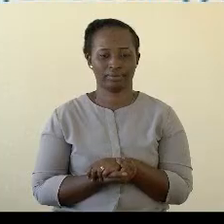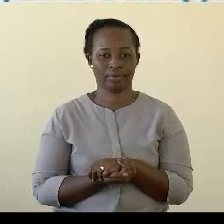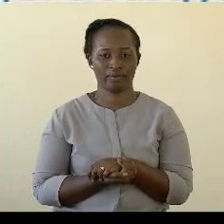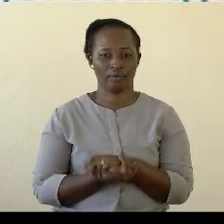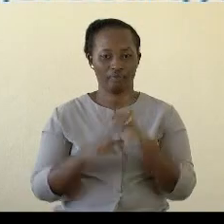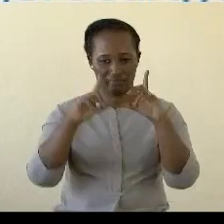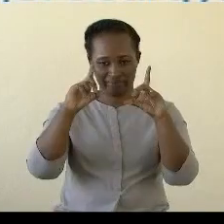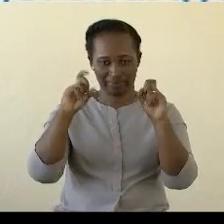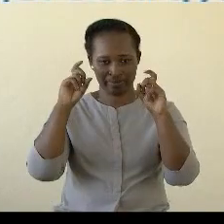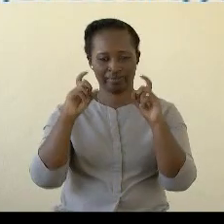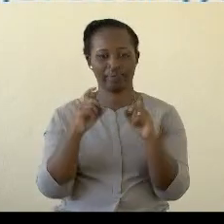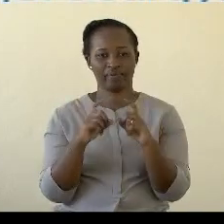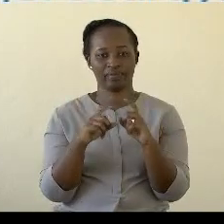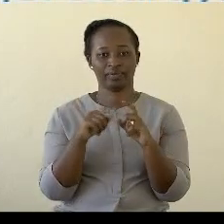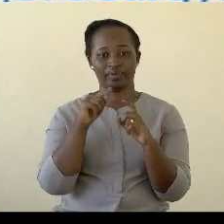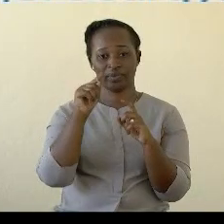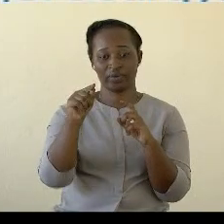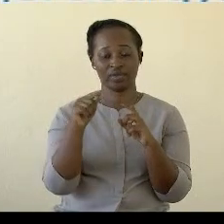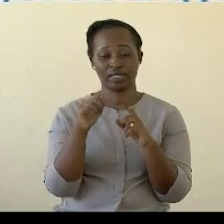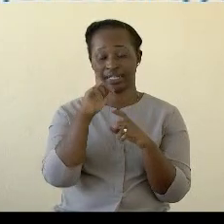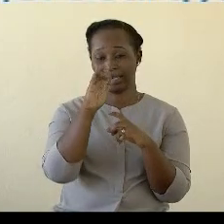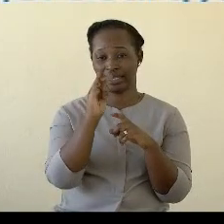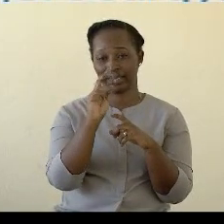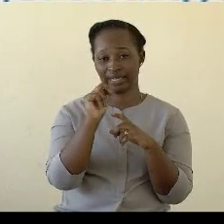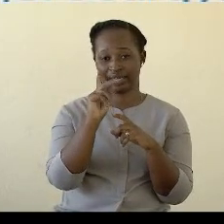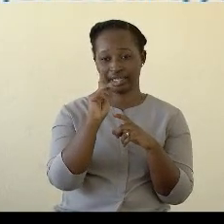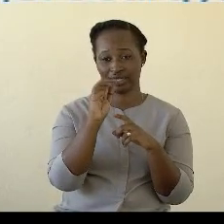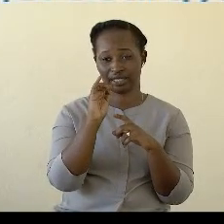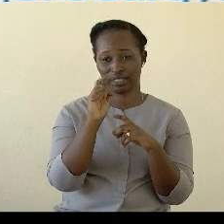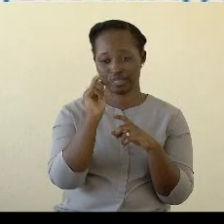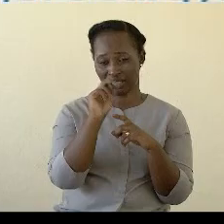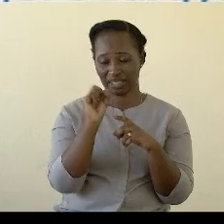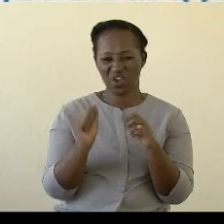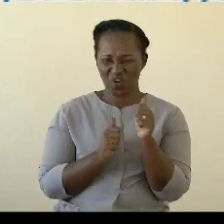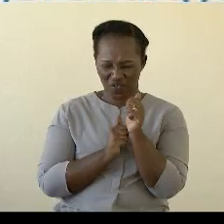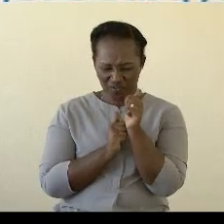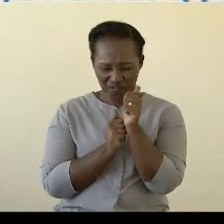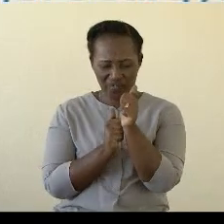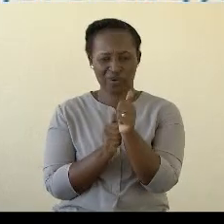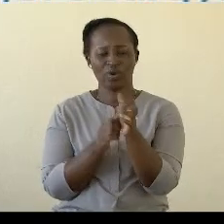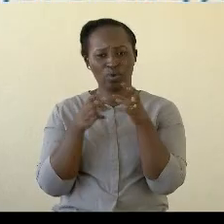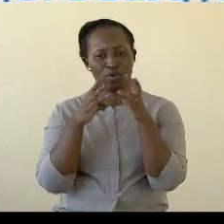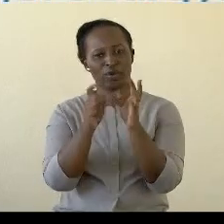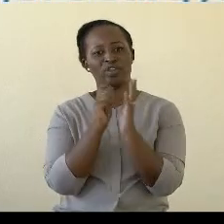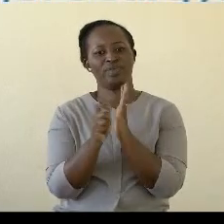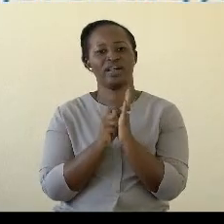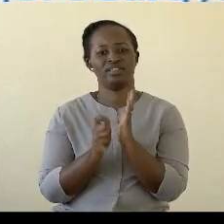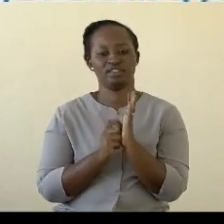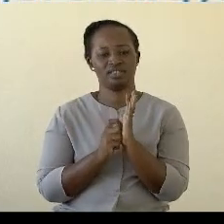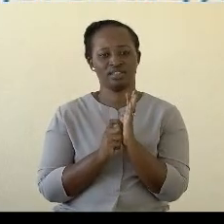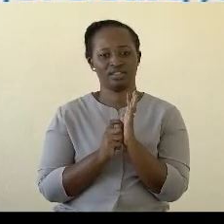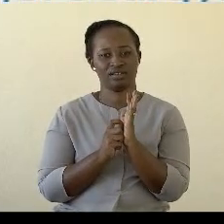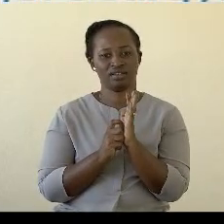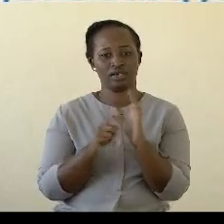take a screenshot of that. Those are the links which you'll do in the same way we did in